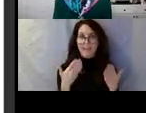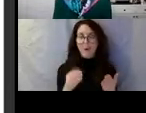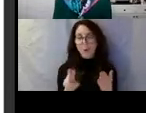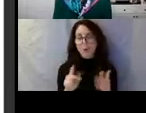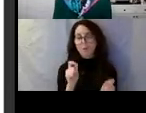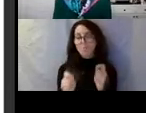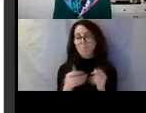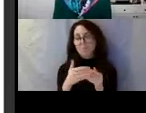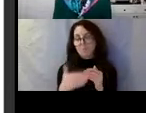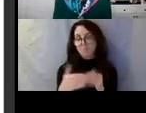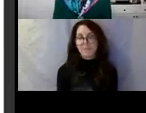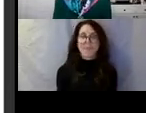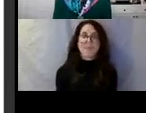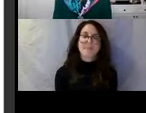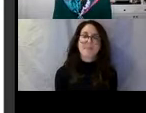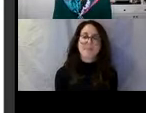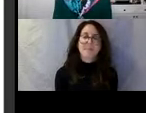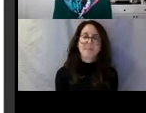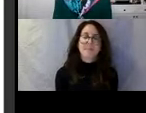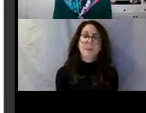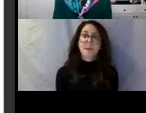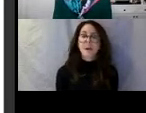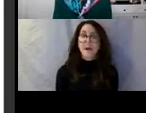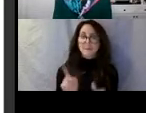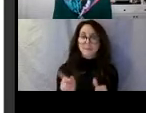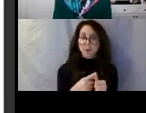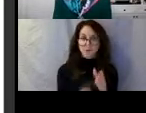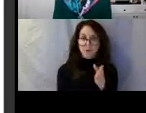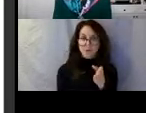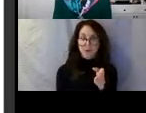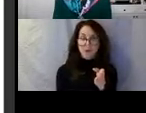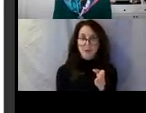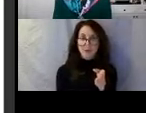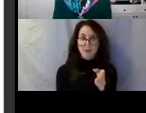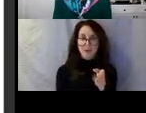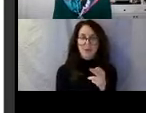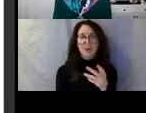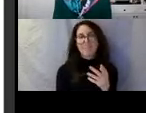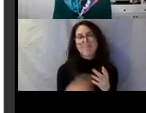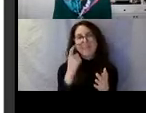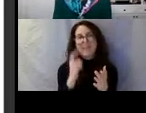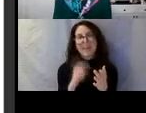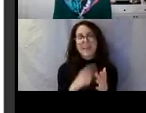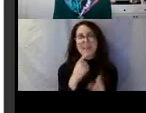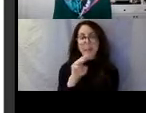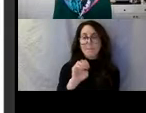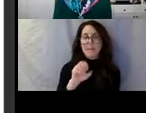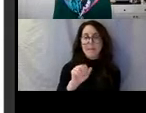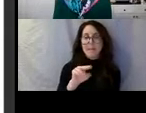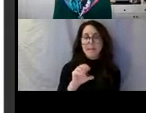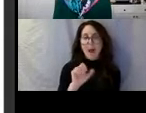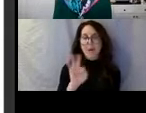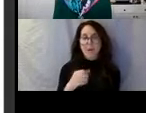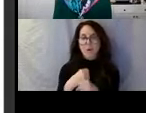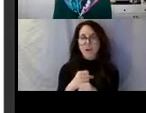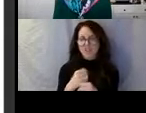things that we've heard today. So the first thing that we're looking at here, this is something called means of production. And just to say, I have a bunch of links at the end of this, so